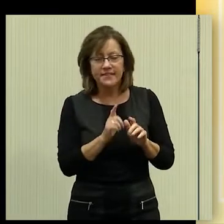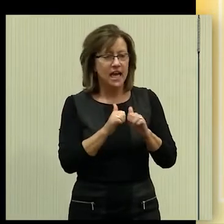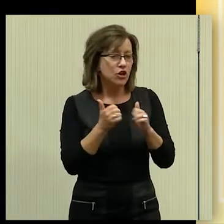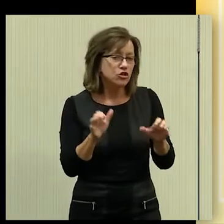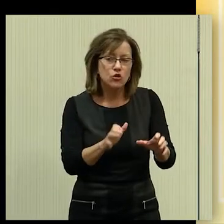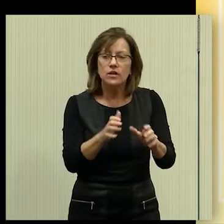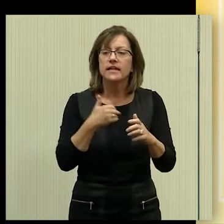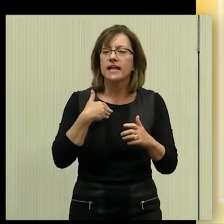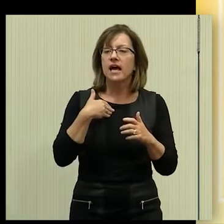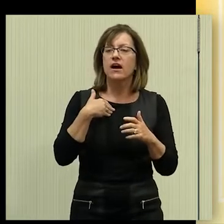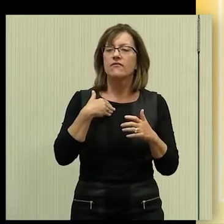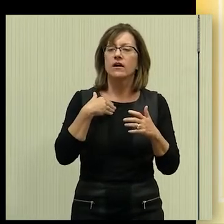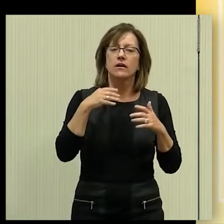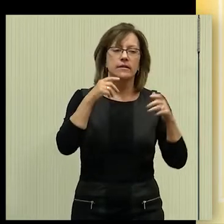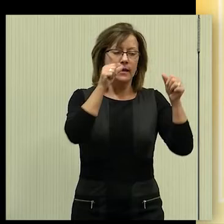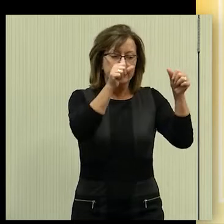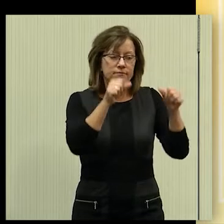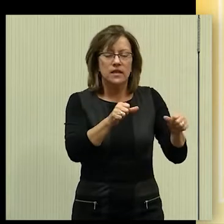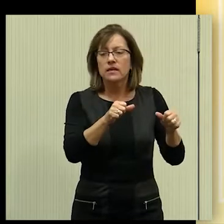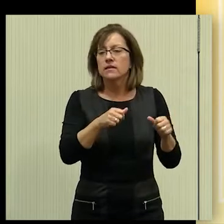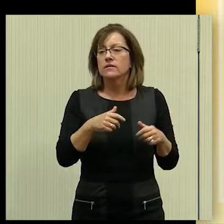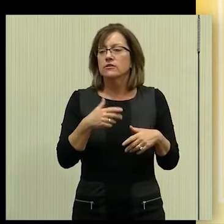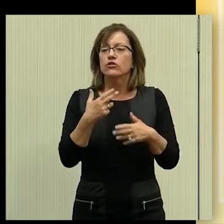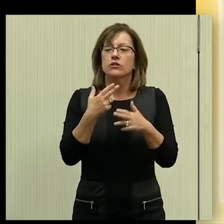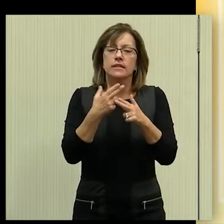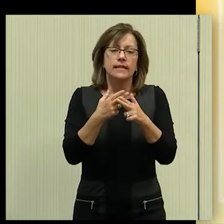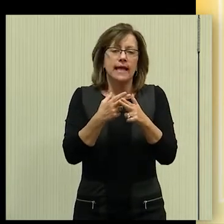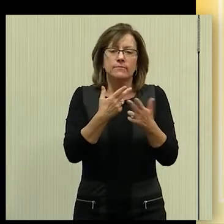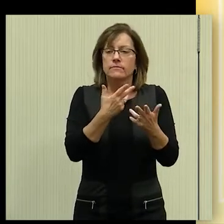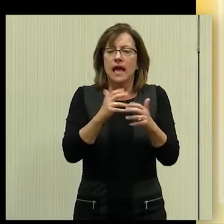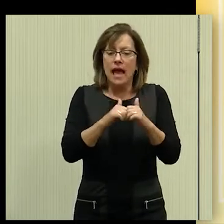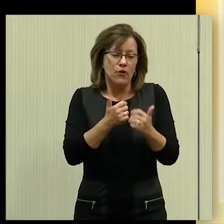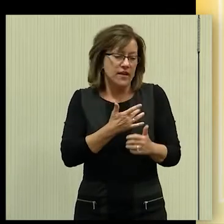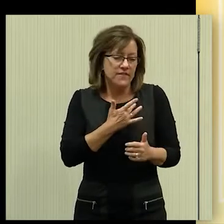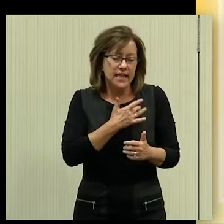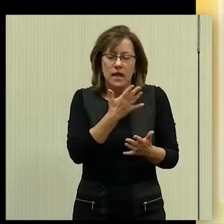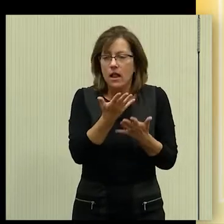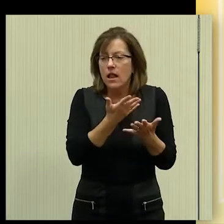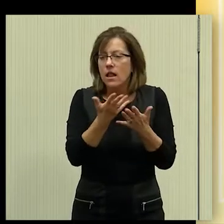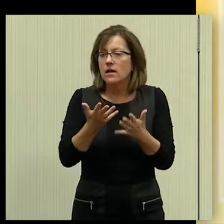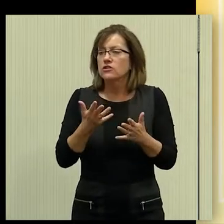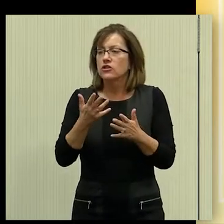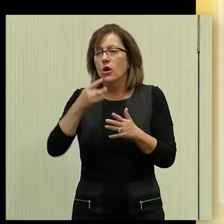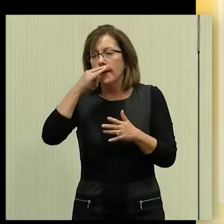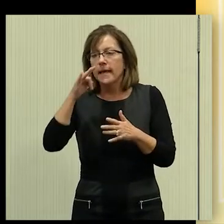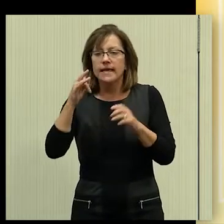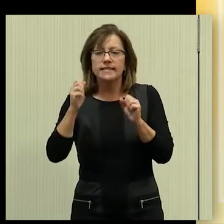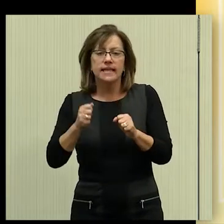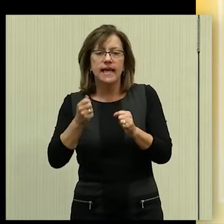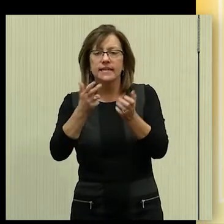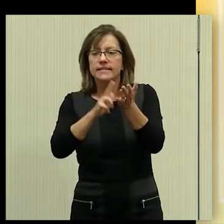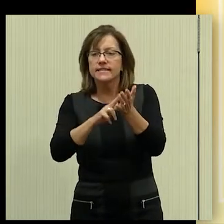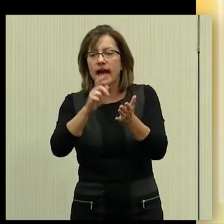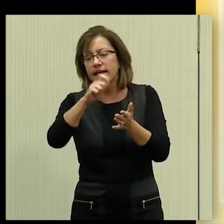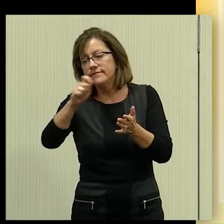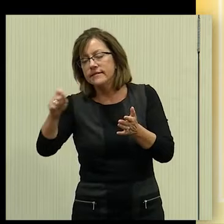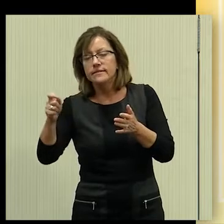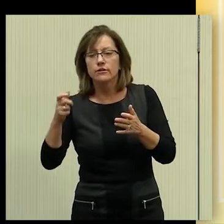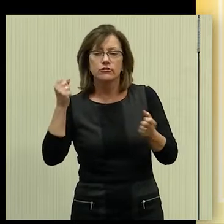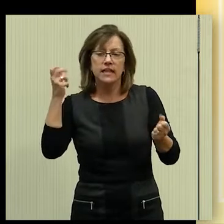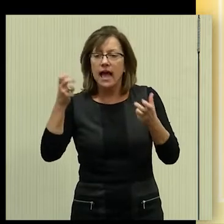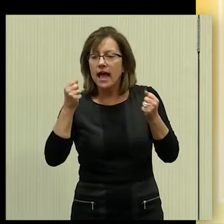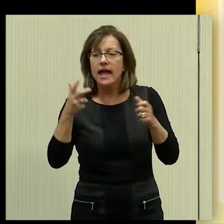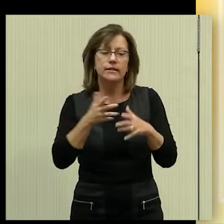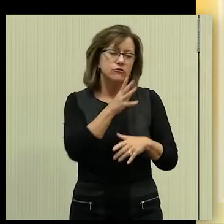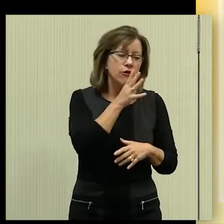their name on it of how they're feeling. Kids can sign in, kids can tell you as they get older. You can check in individually with the child. How's your day? How